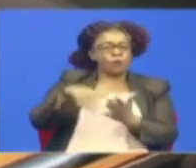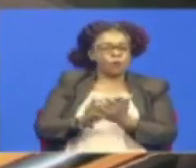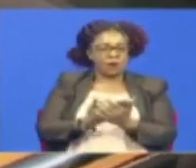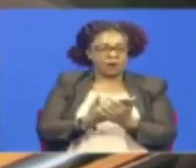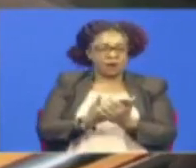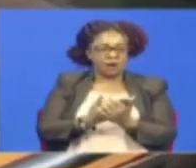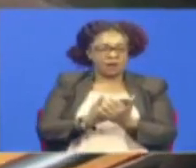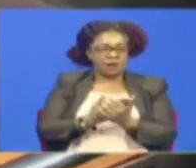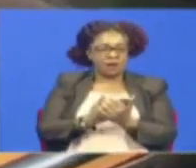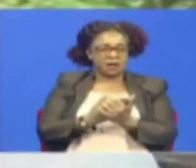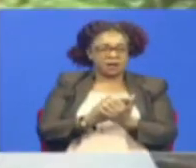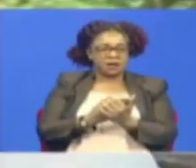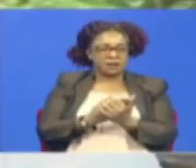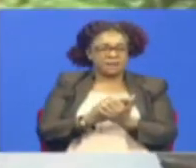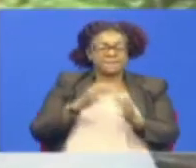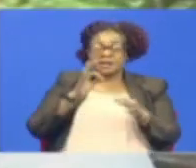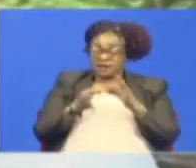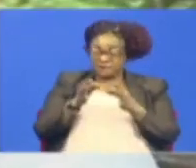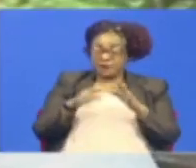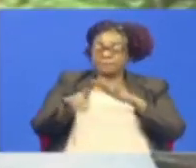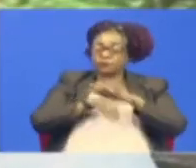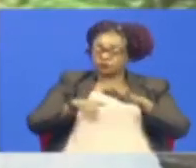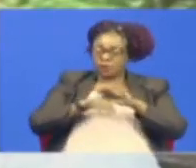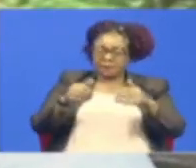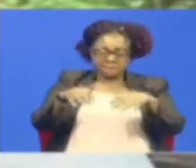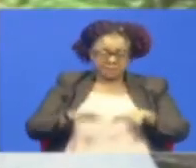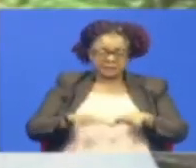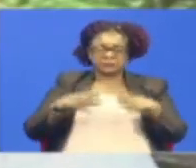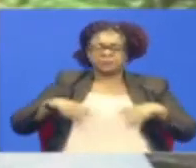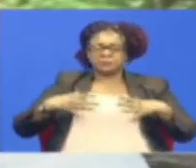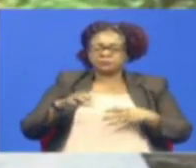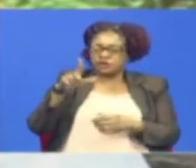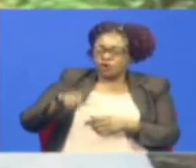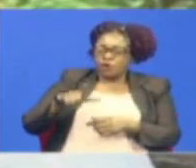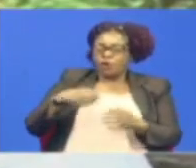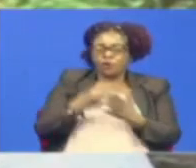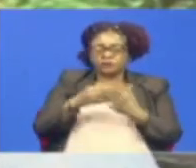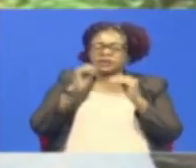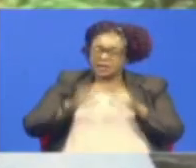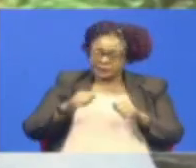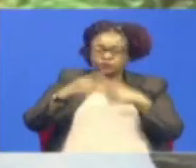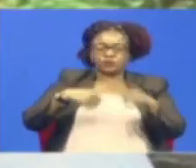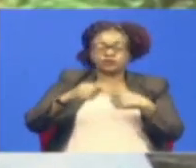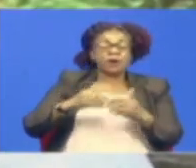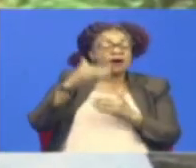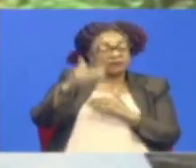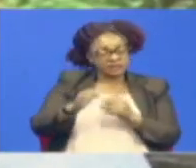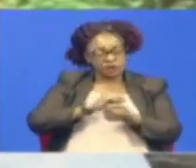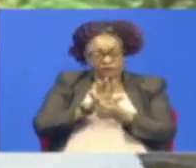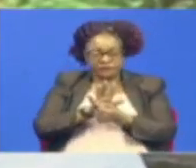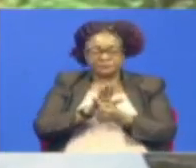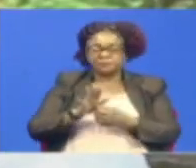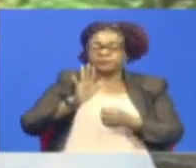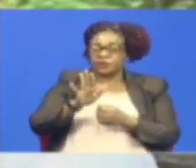If such protocols, burying the dead at low cost, can continue even post-COVID, this will help